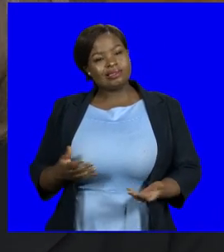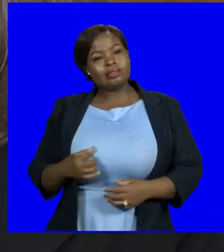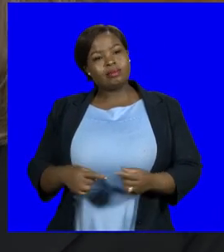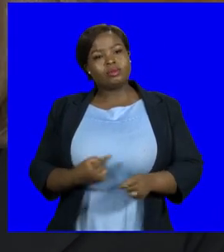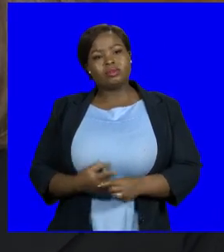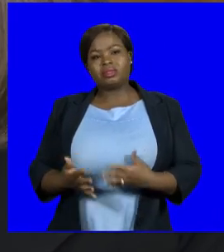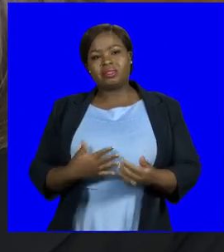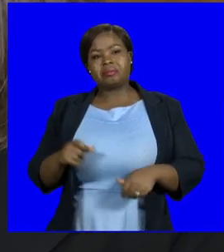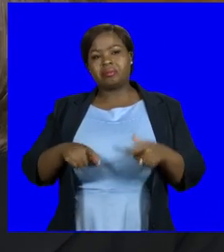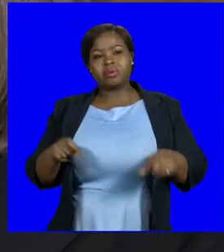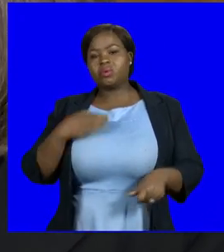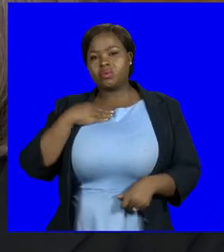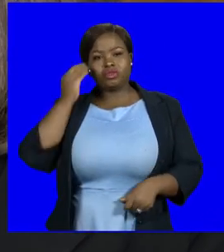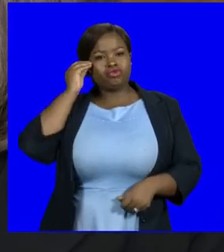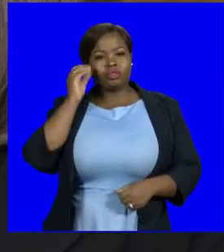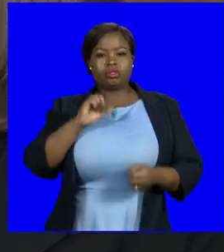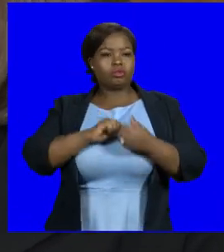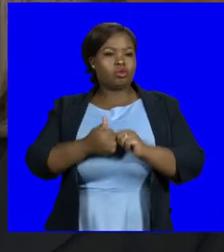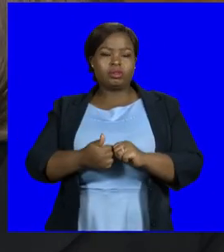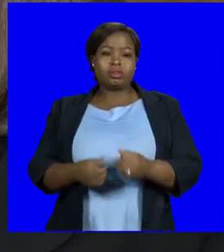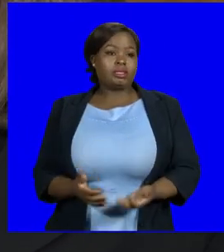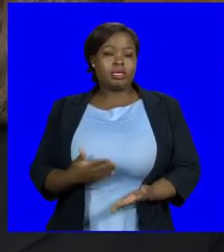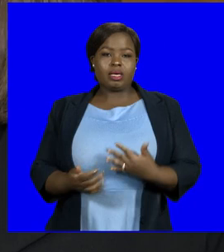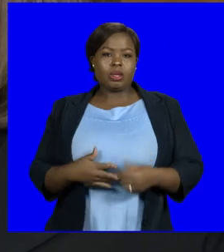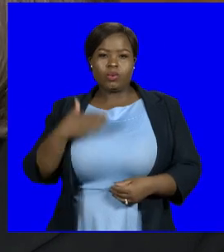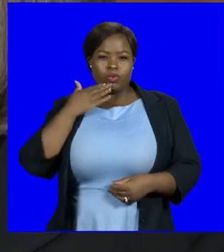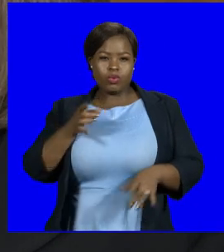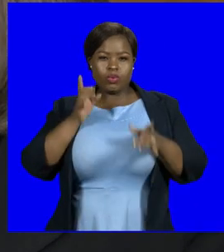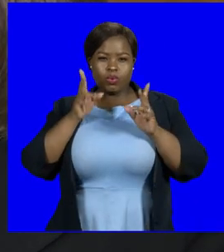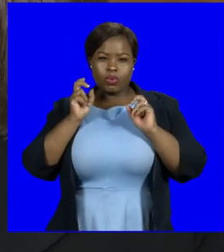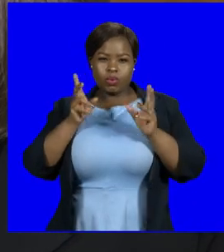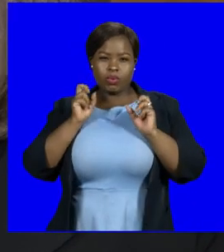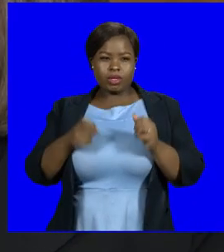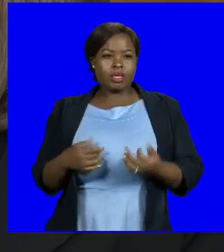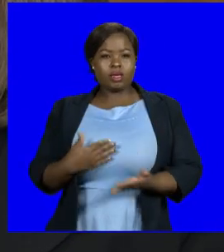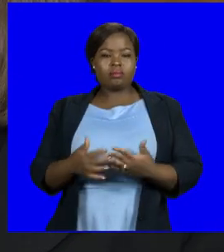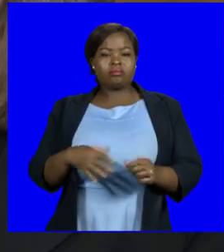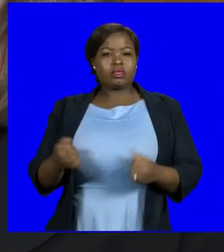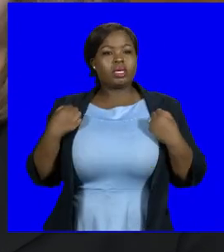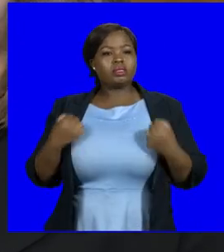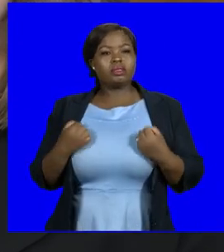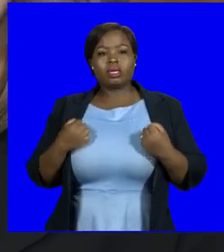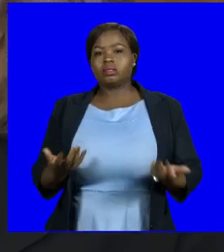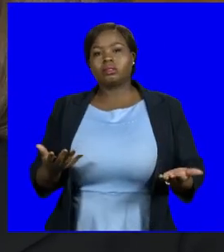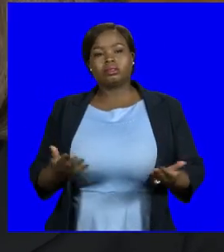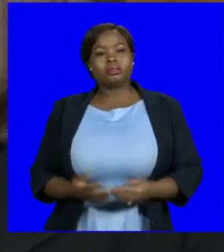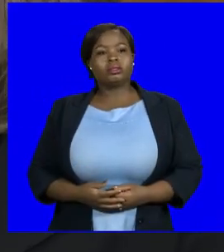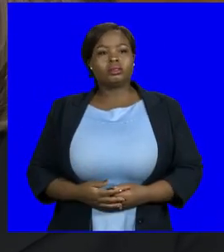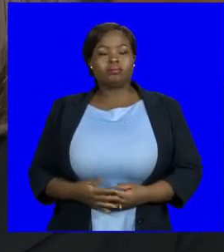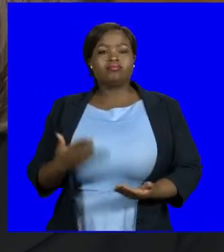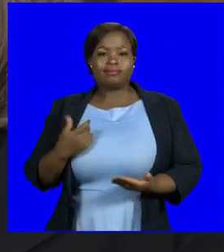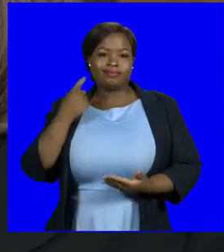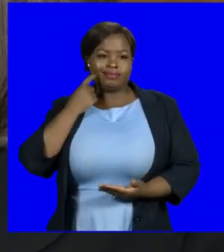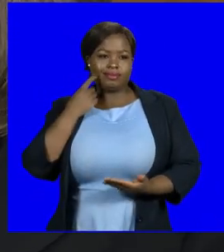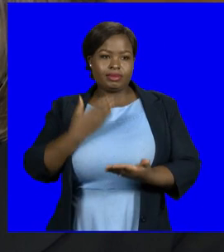will be anyone who's interested in sport, anybody who watches, takes part, anybody who exercises, will be